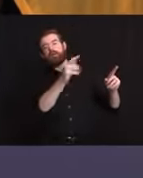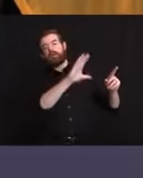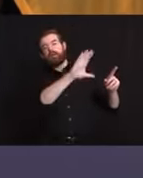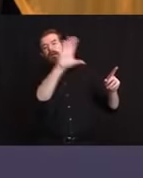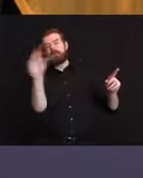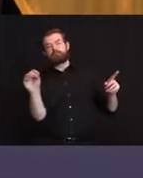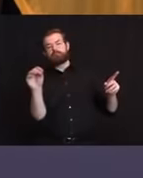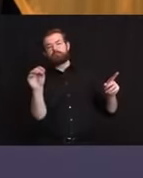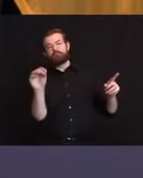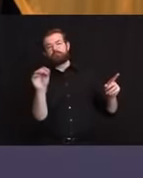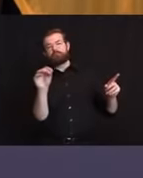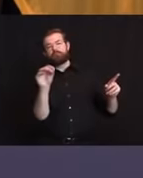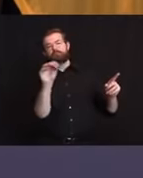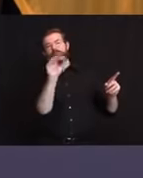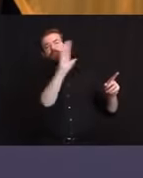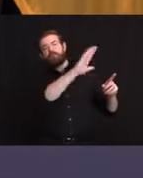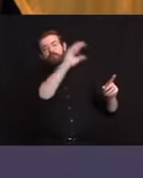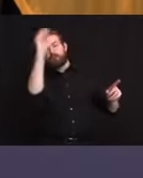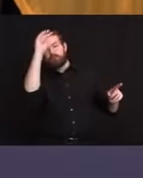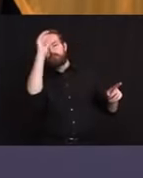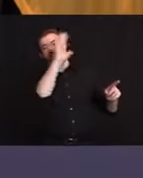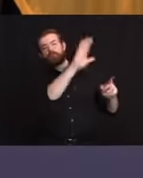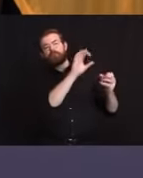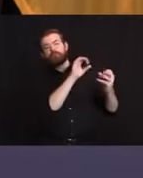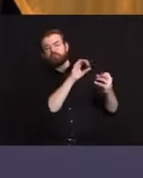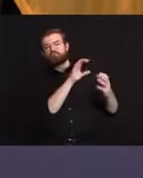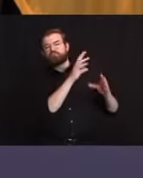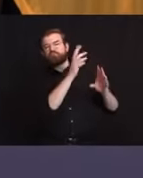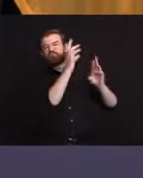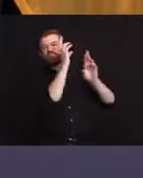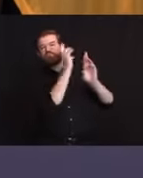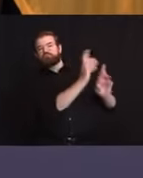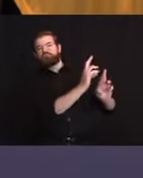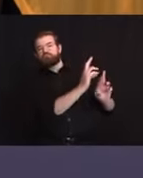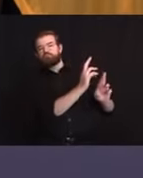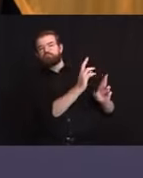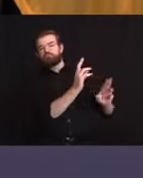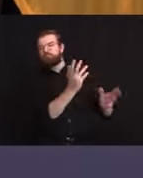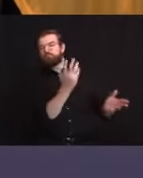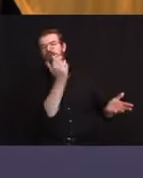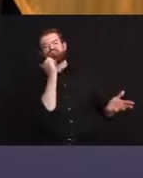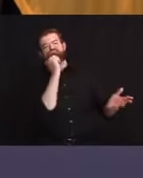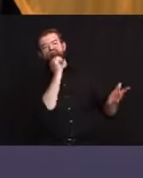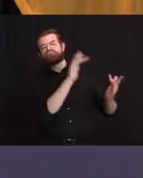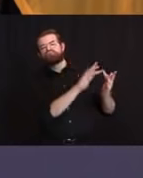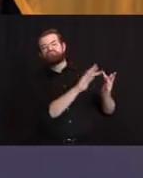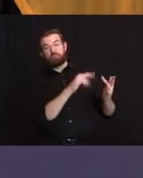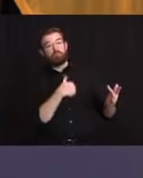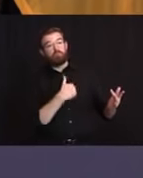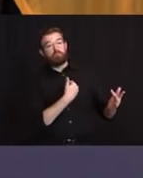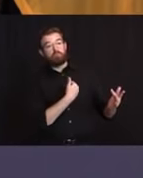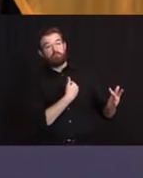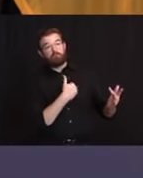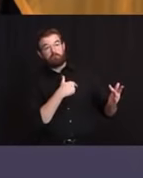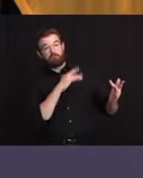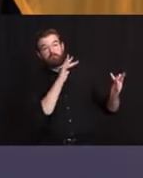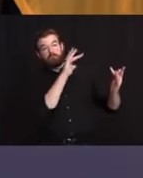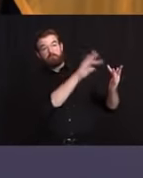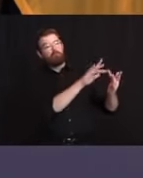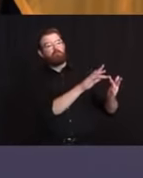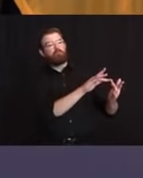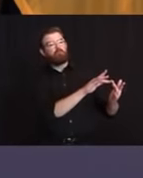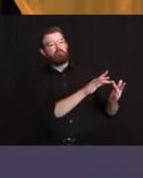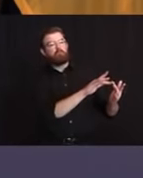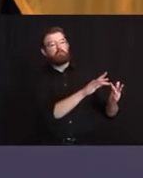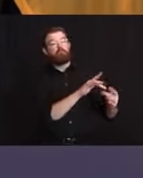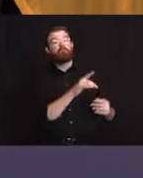input. And so that's a regular dialogue. I have not sat with them only because the budget that we